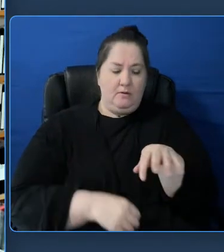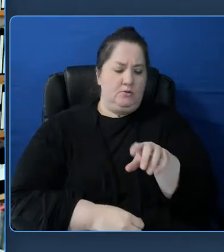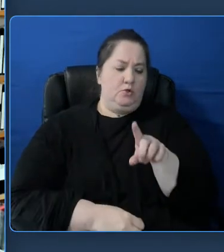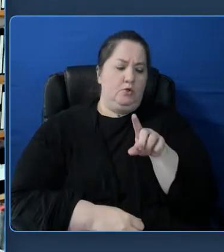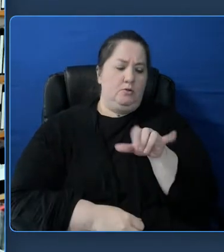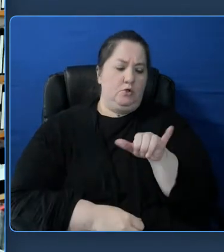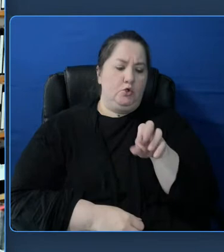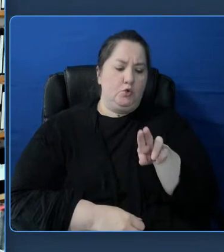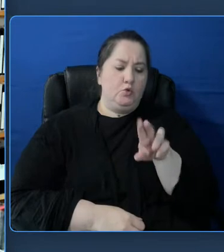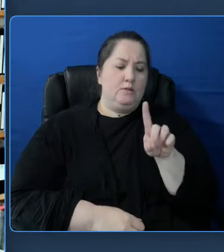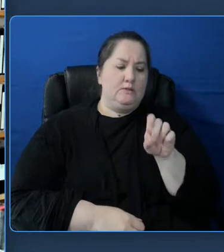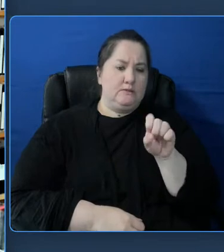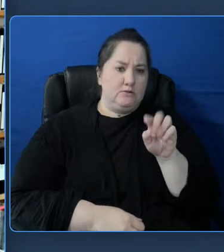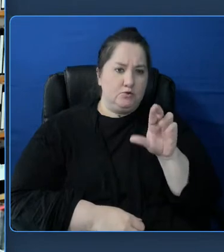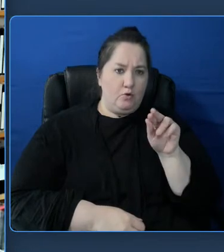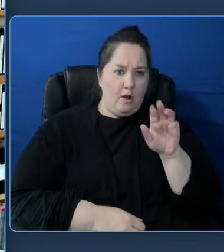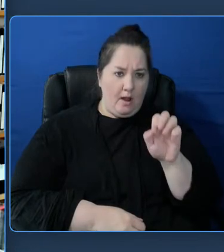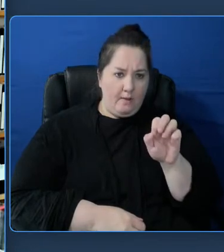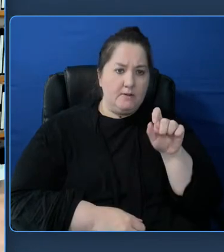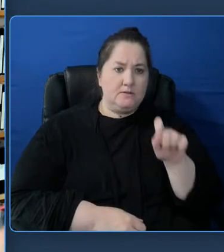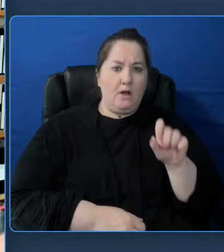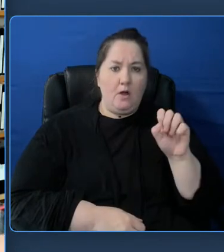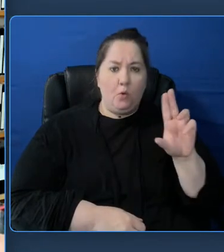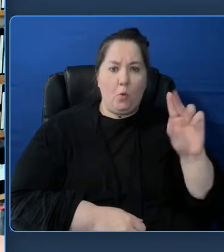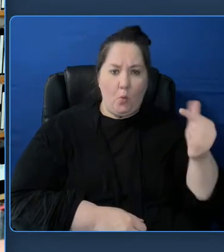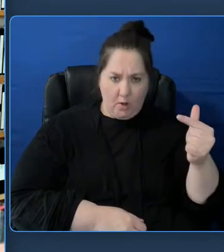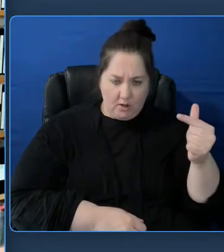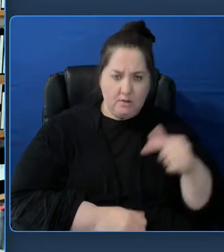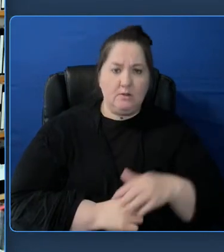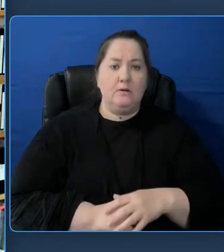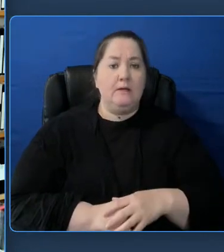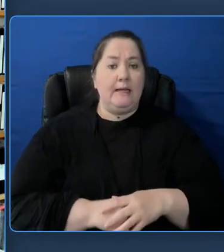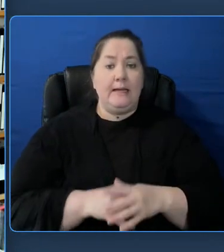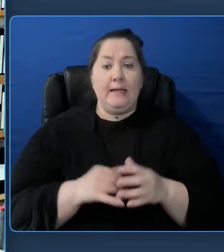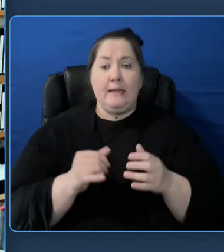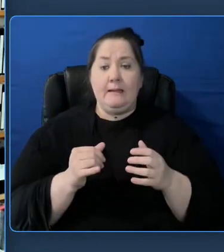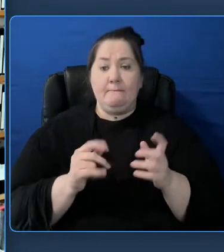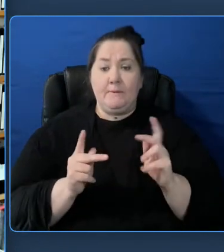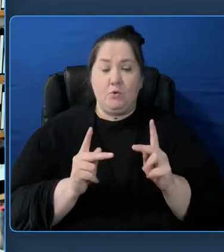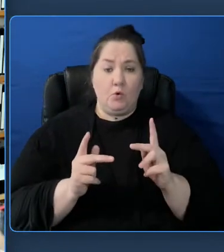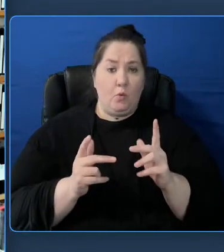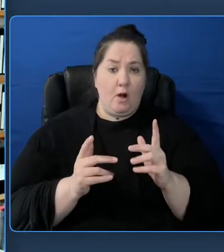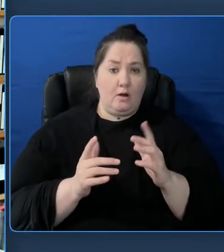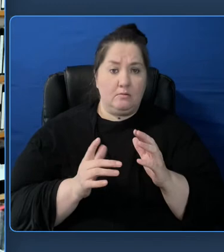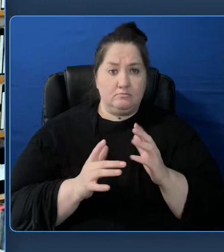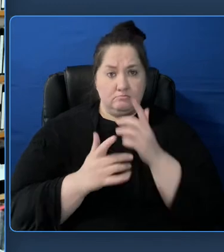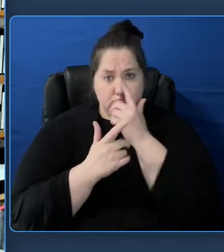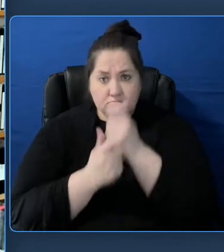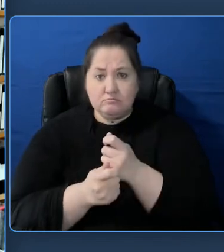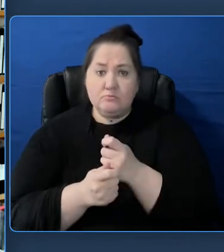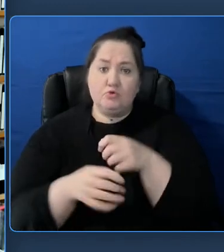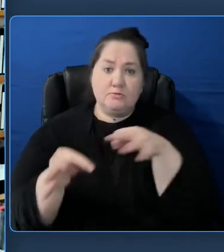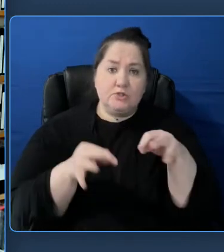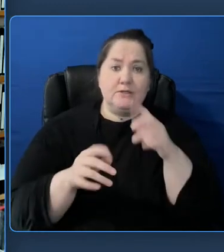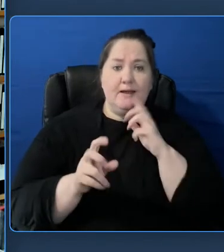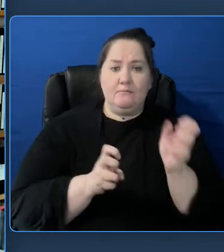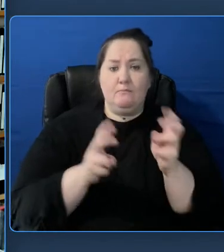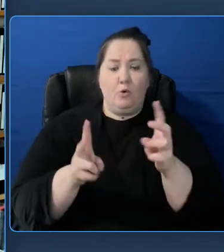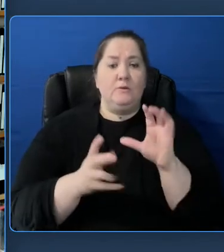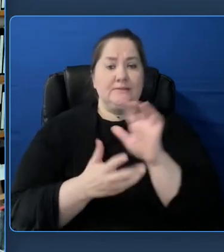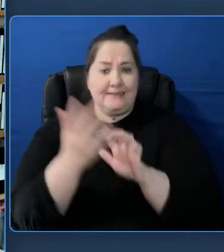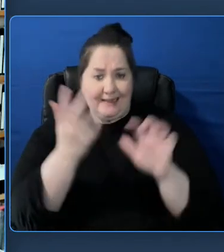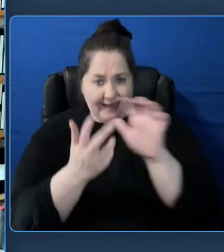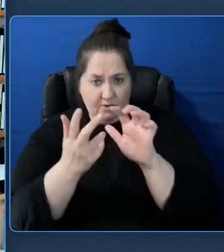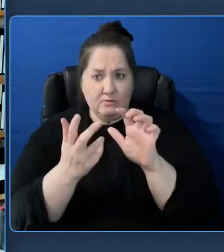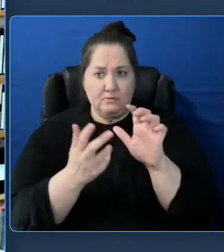youdescribe.org, I believe it is, that allows just individuals, fans of description, to post a clip to the cloud, write